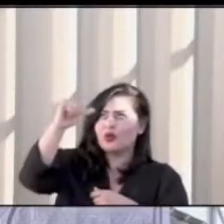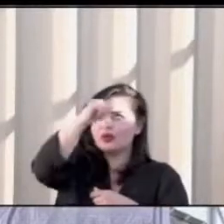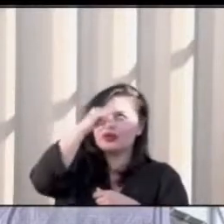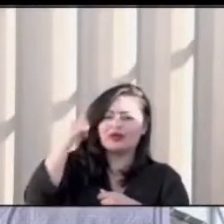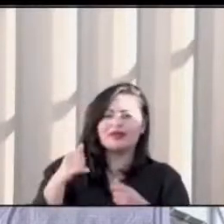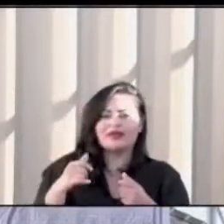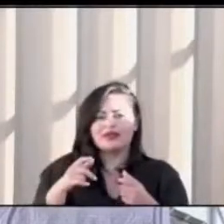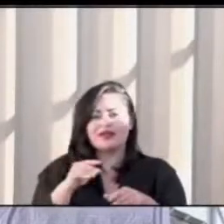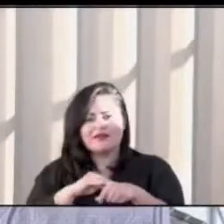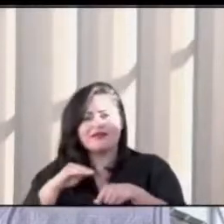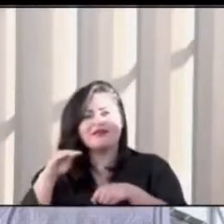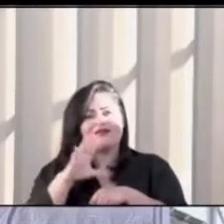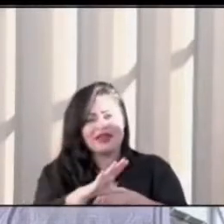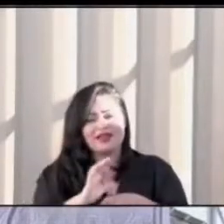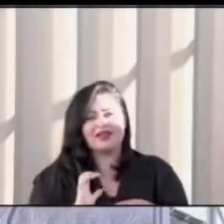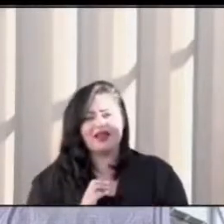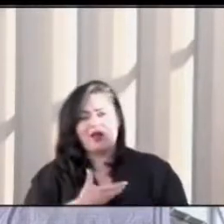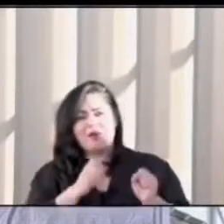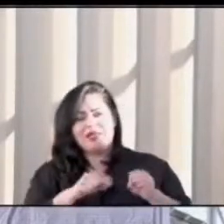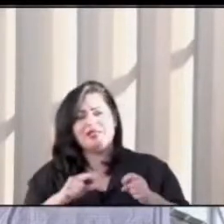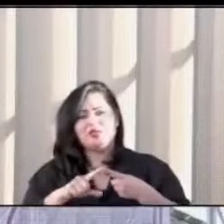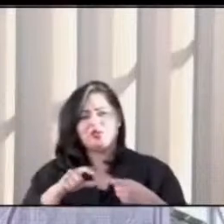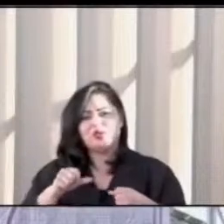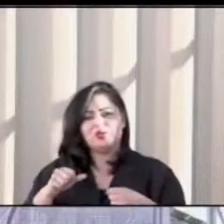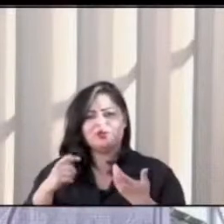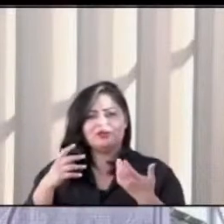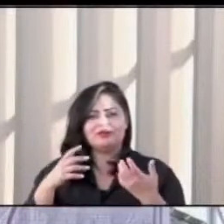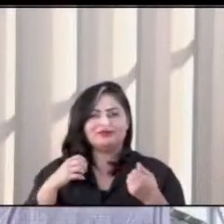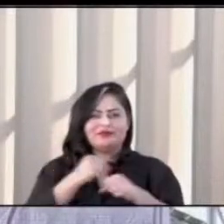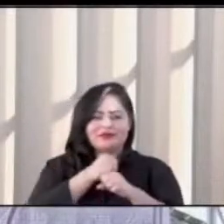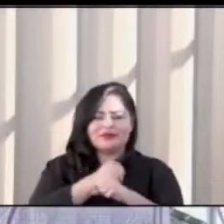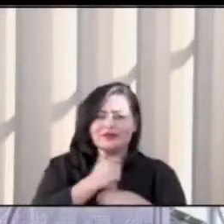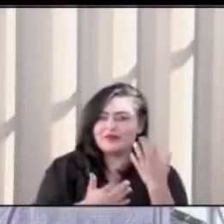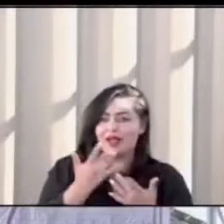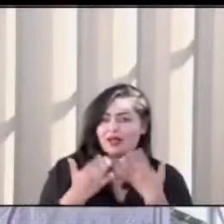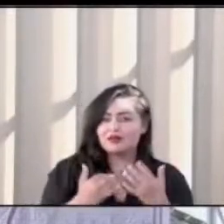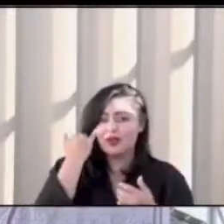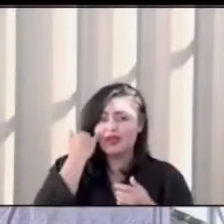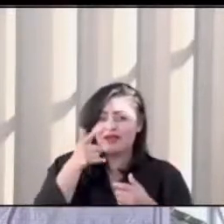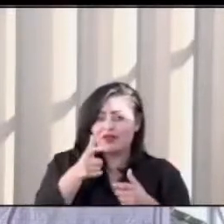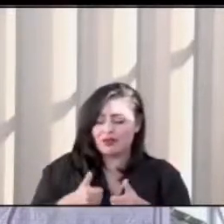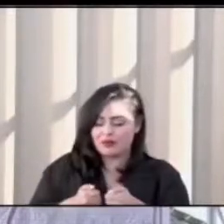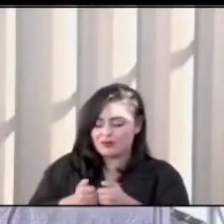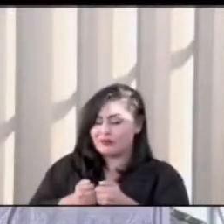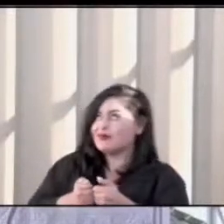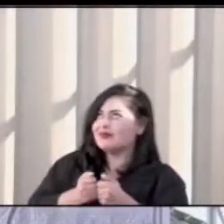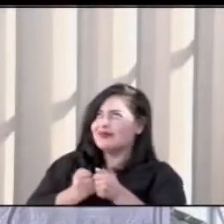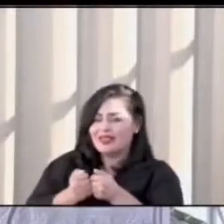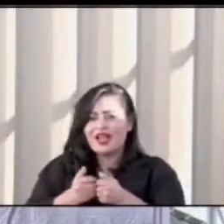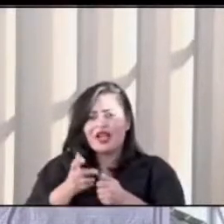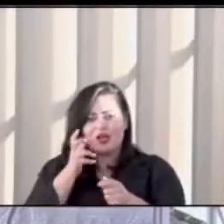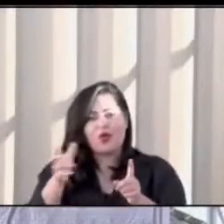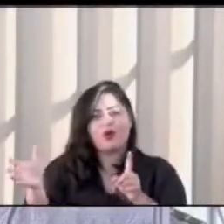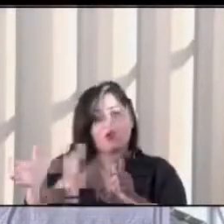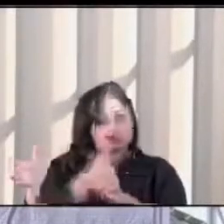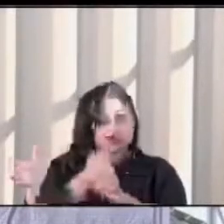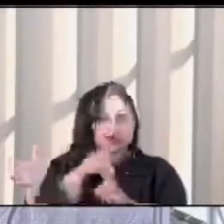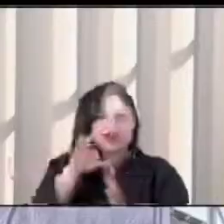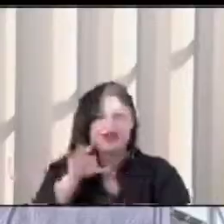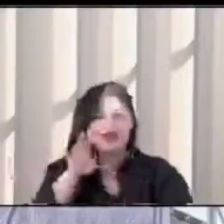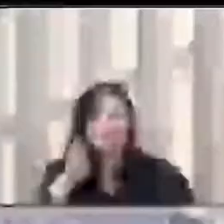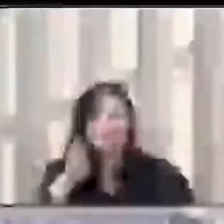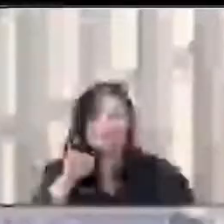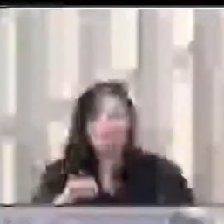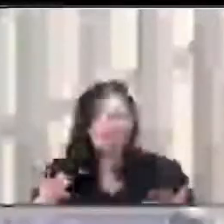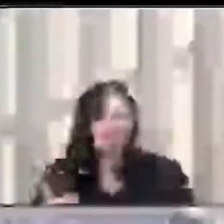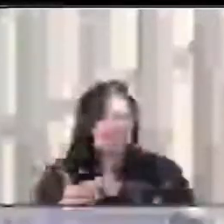of our first responders to fight these fires. And so if you fly a drone, you're going to be found. I know that the FBI is on the ground here in Los Angeles.